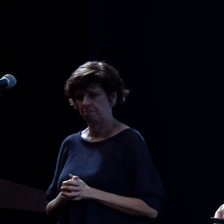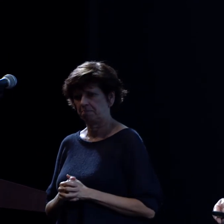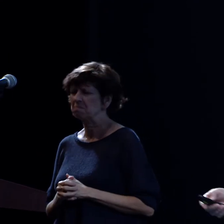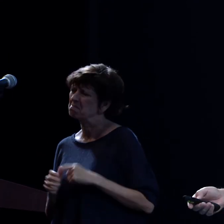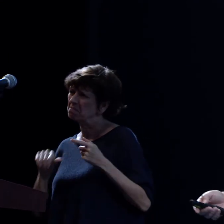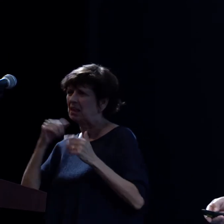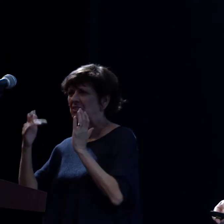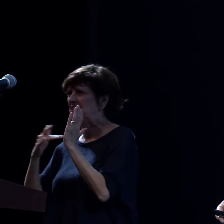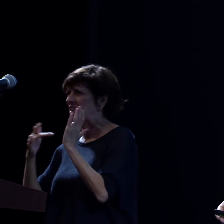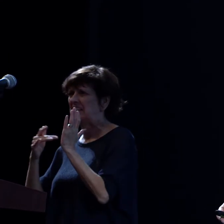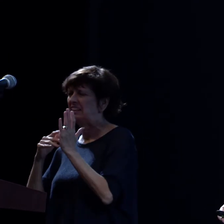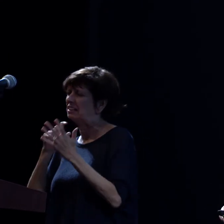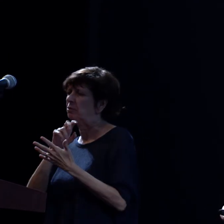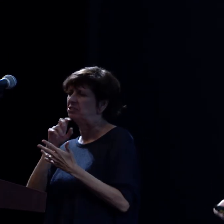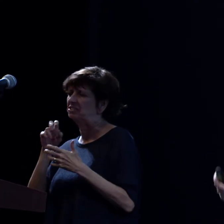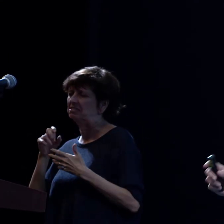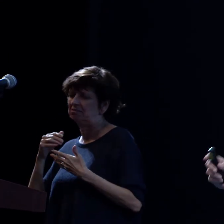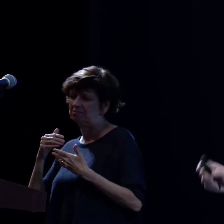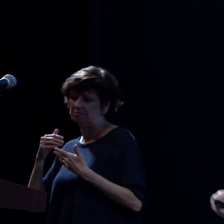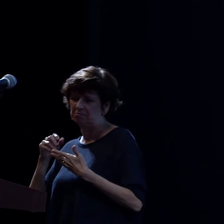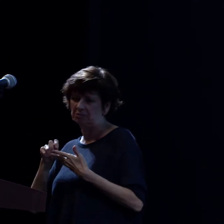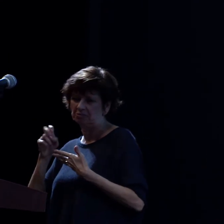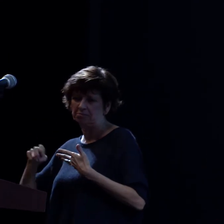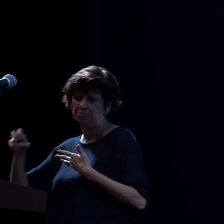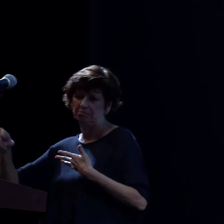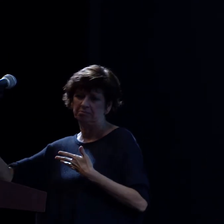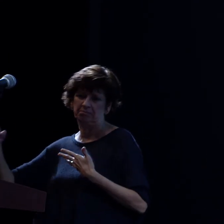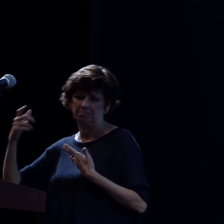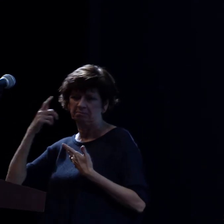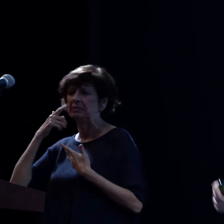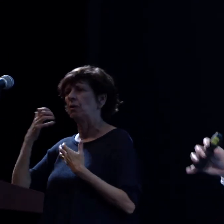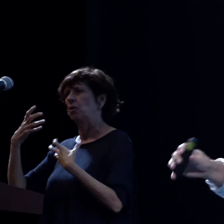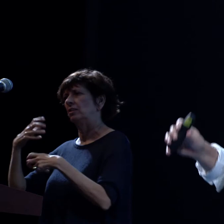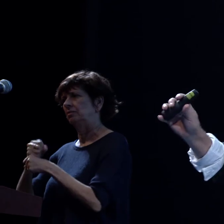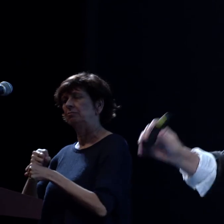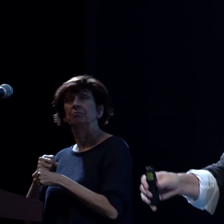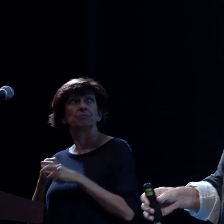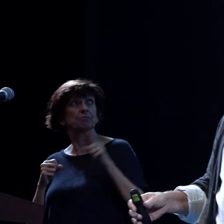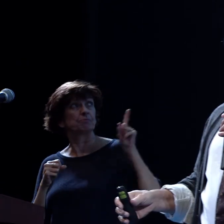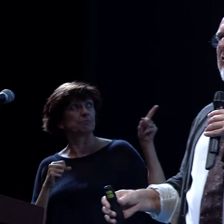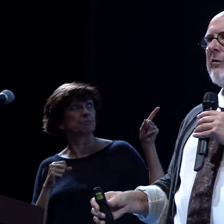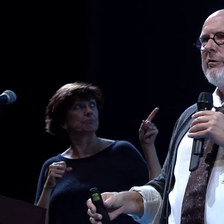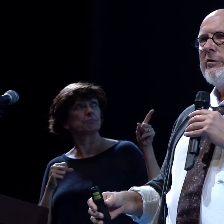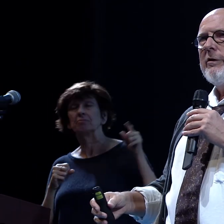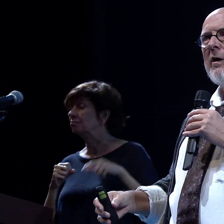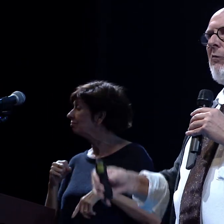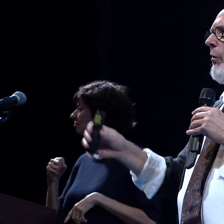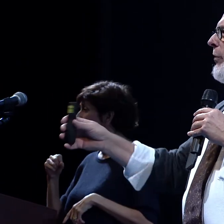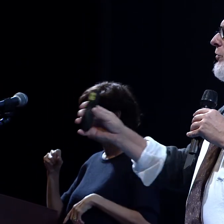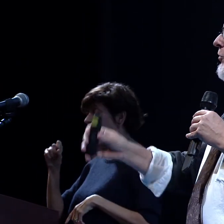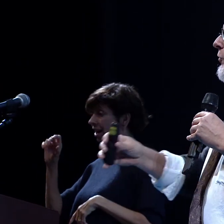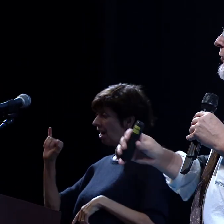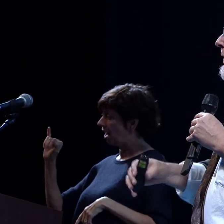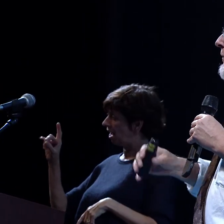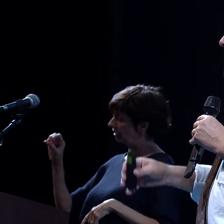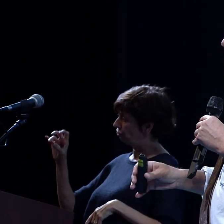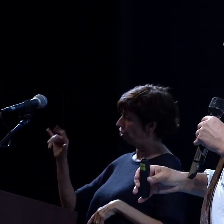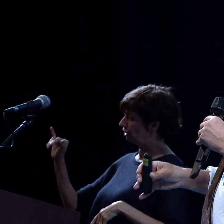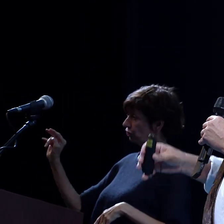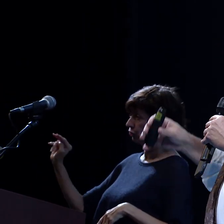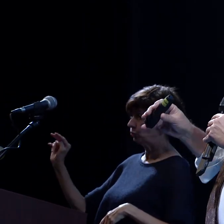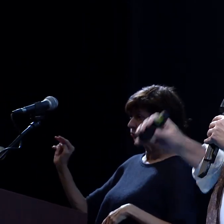other techniques. I'm really just going to skip right by them because I don't want to miss my conclusions. Technology is not ideological, nor true. When we choose